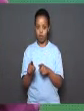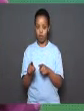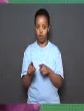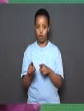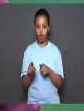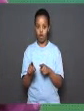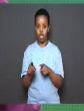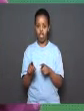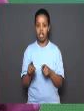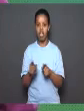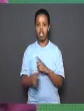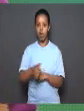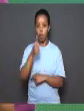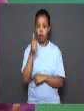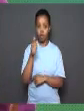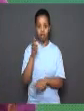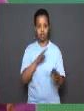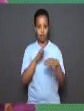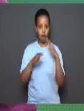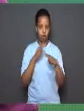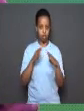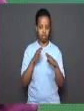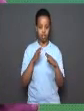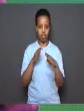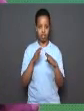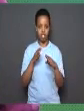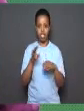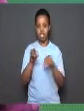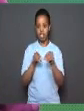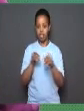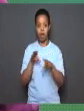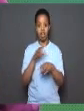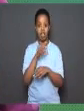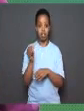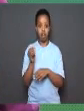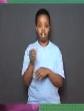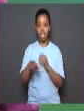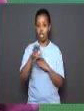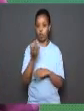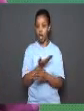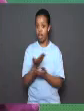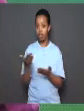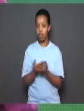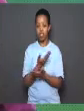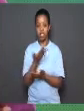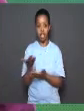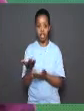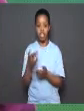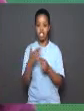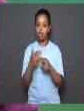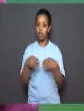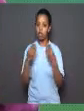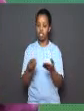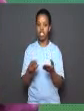real biologists and present your findings on enzyme naming to